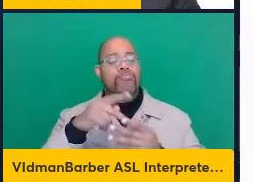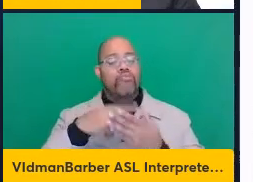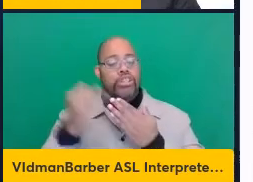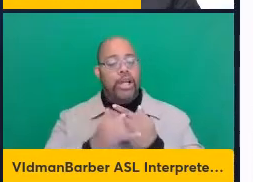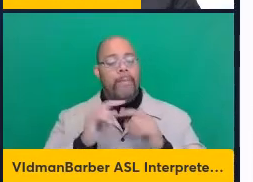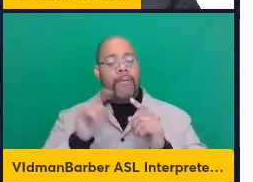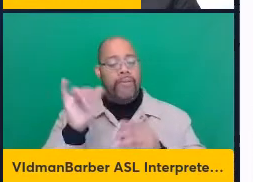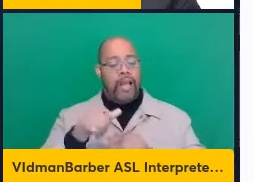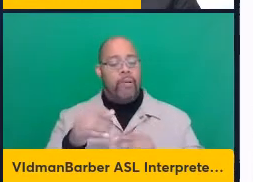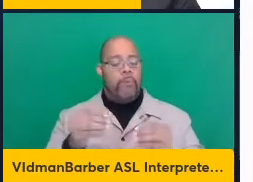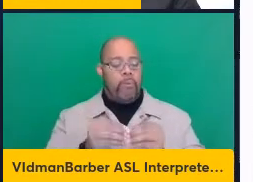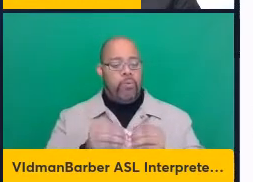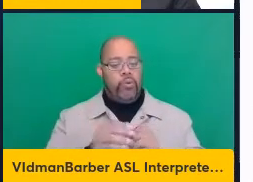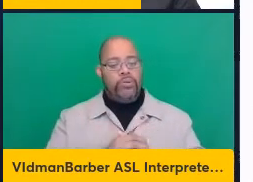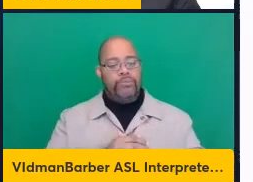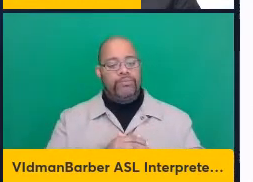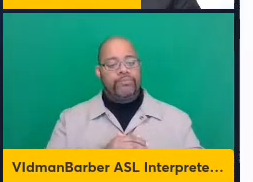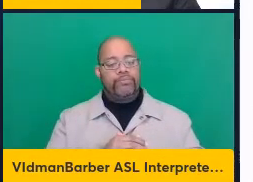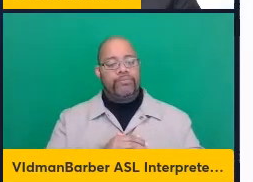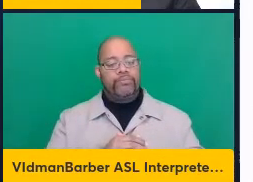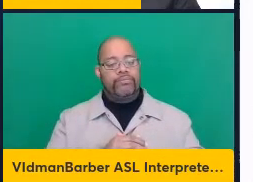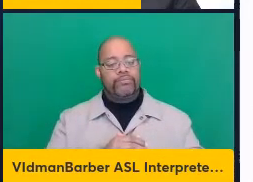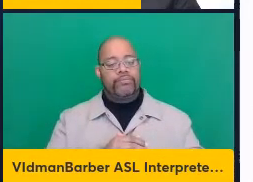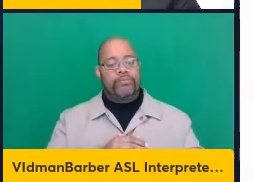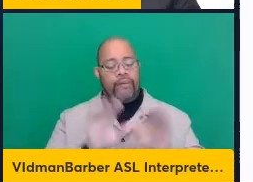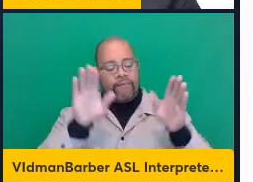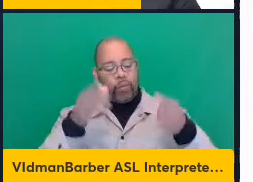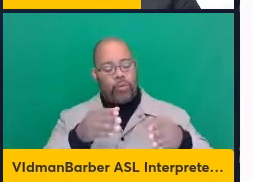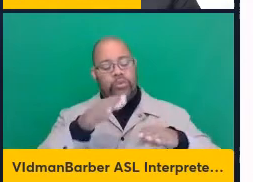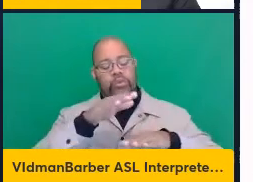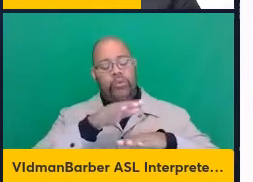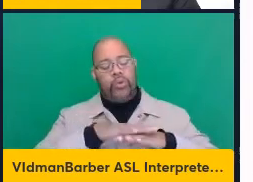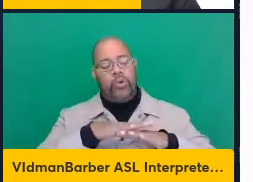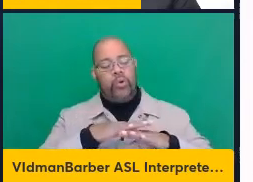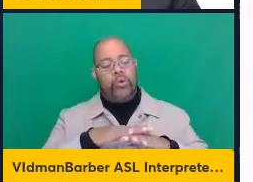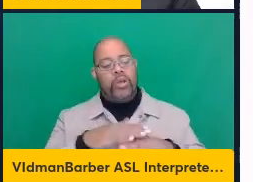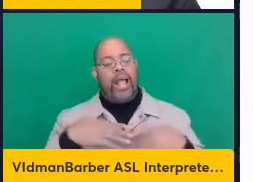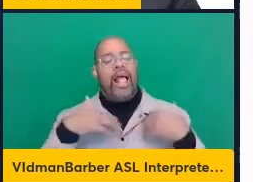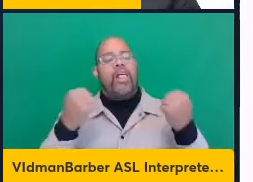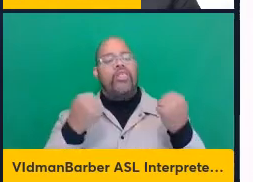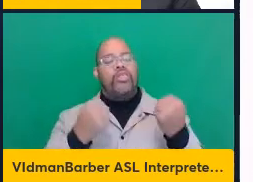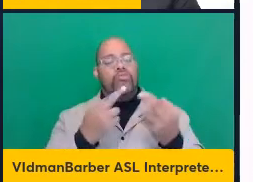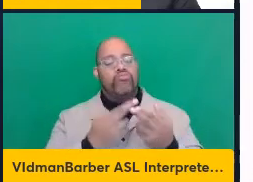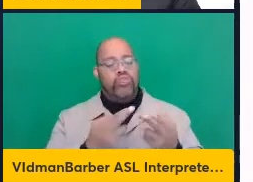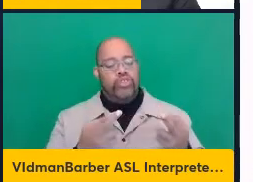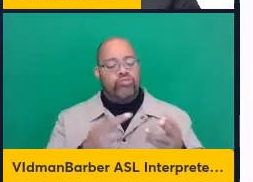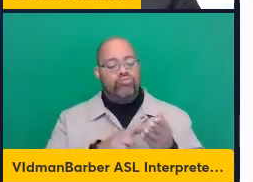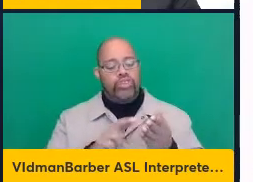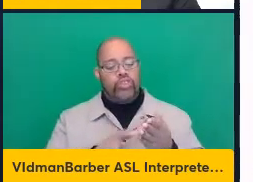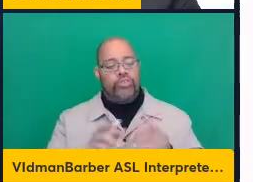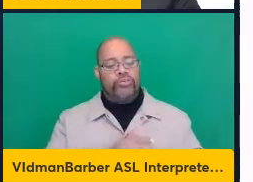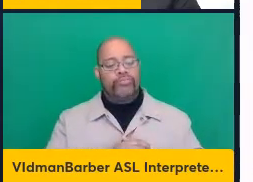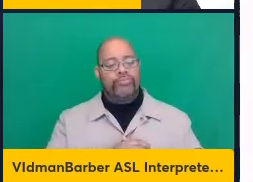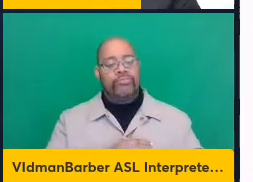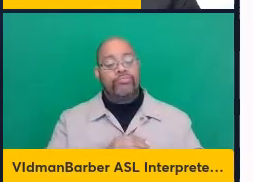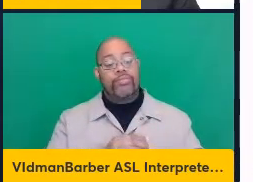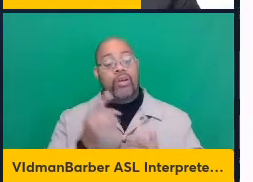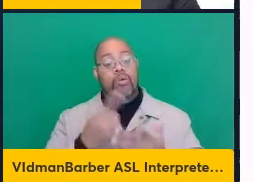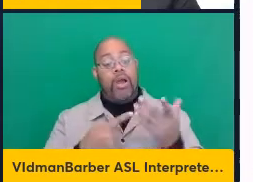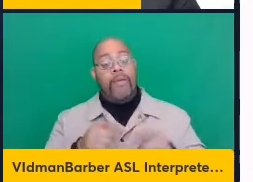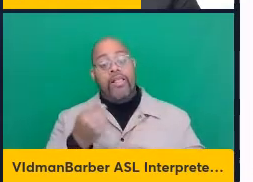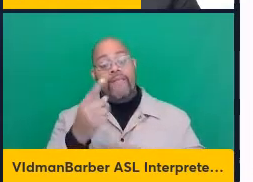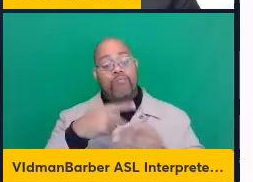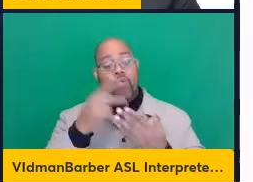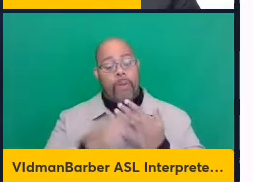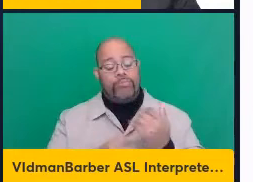but this one was more focused on health research. And in the end, 11 programs